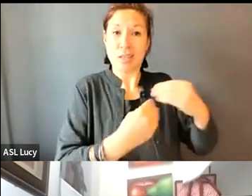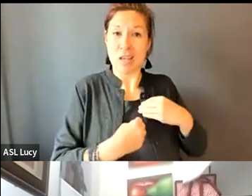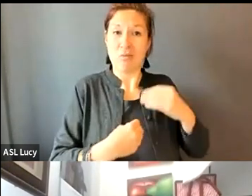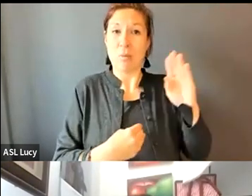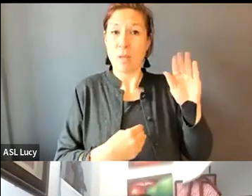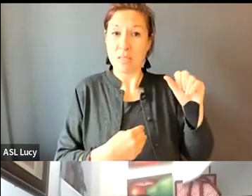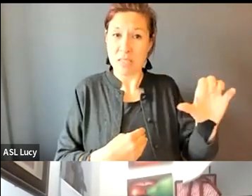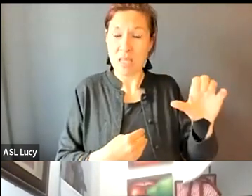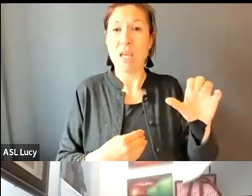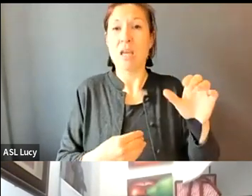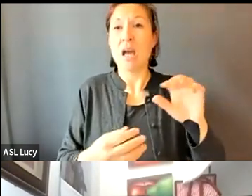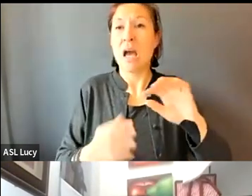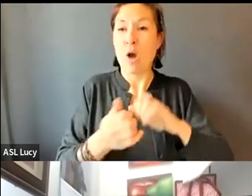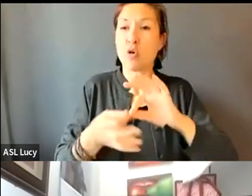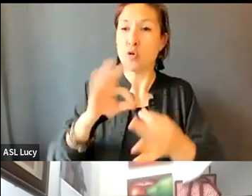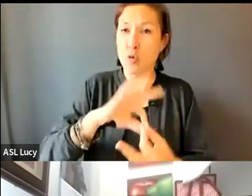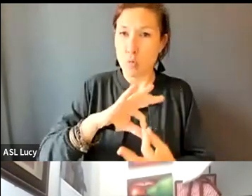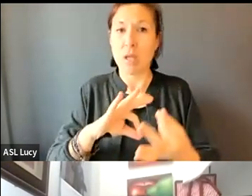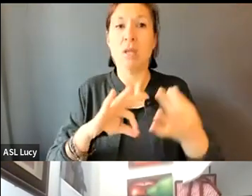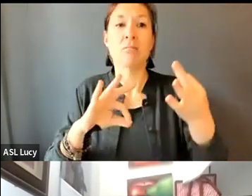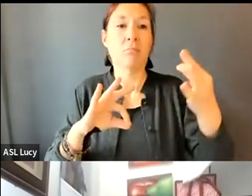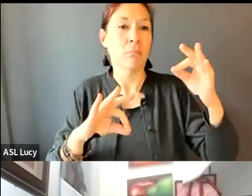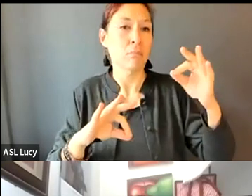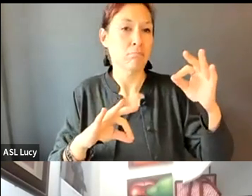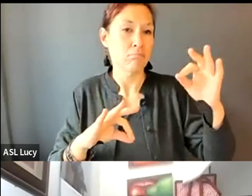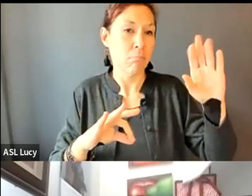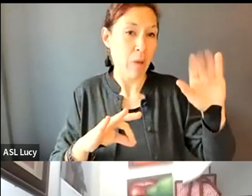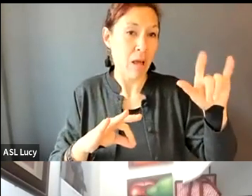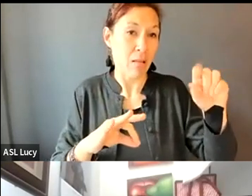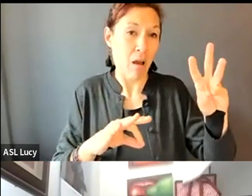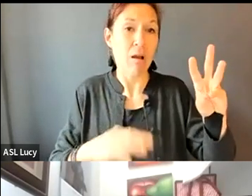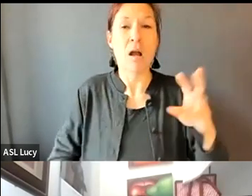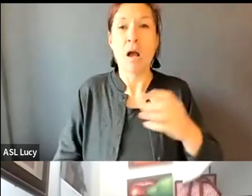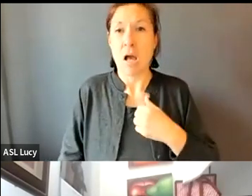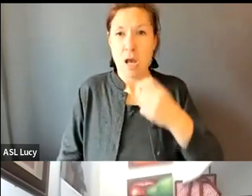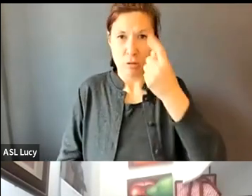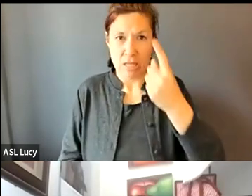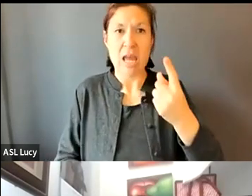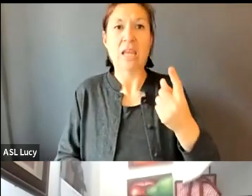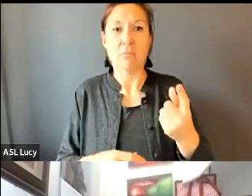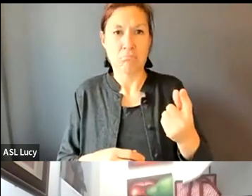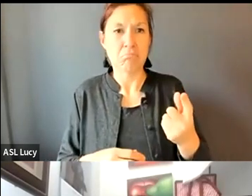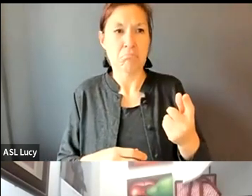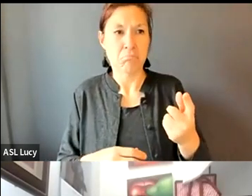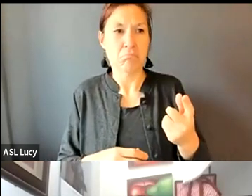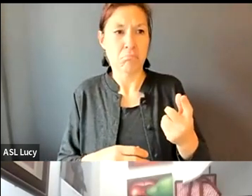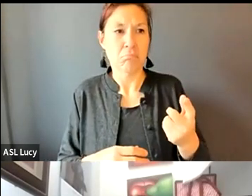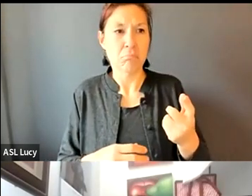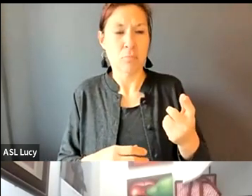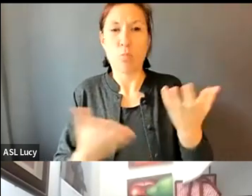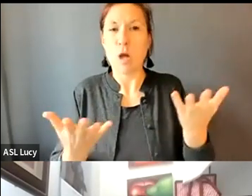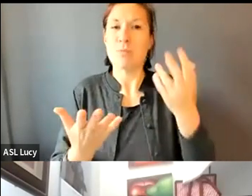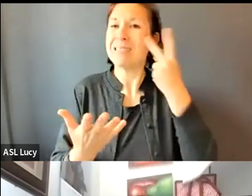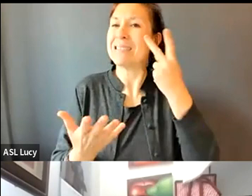this committee as far as the interpretation of what happens but I understand and respect the guidance that we have had so